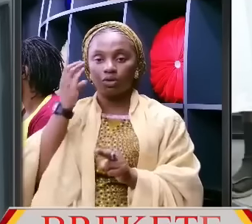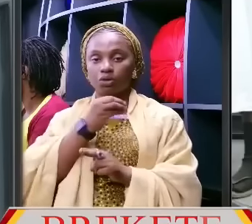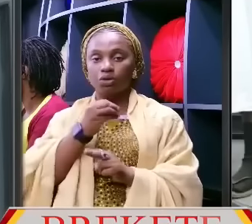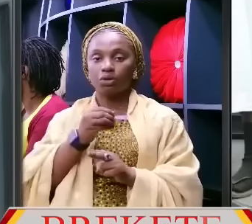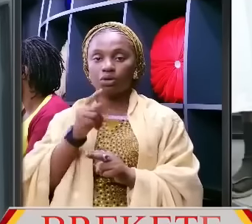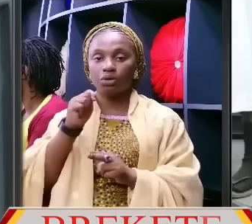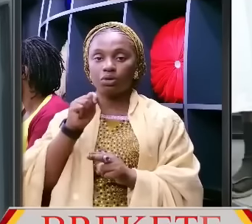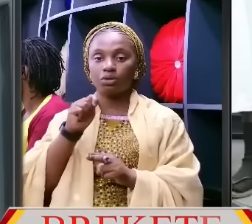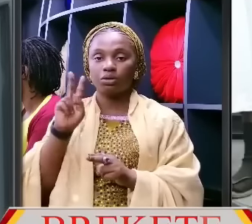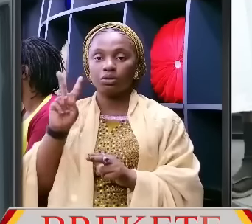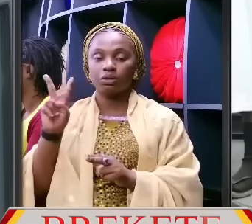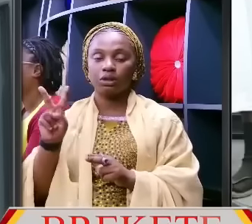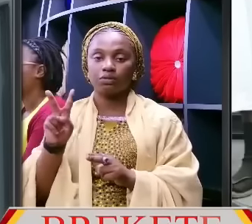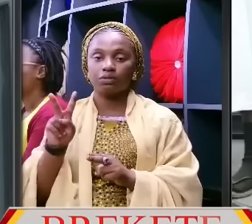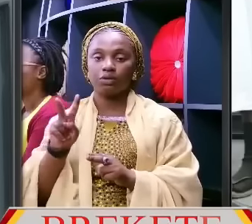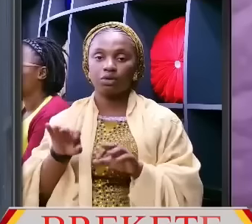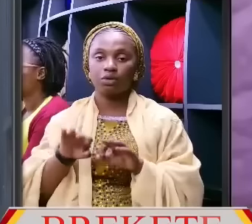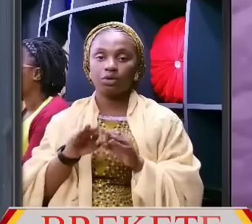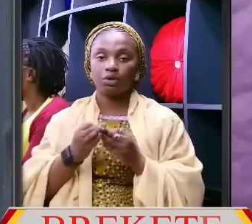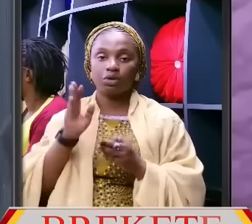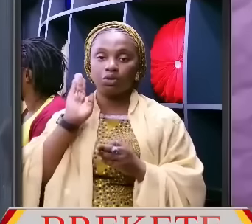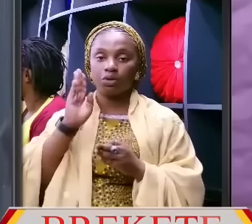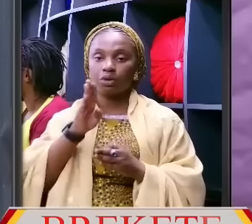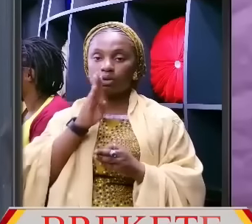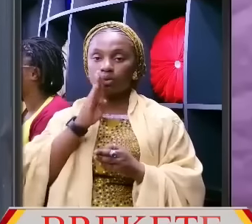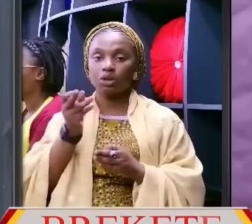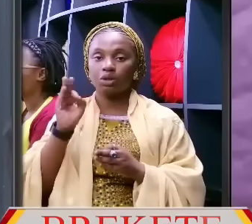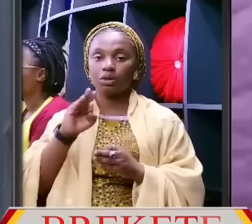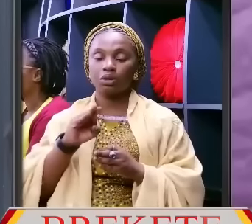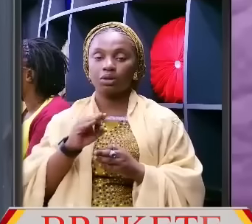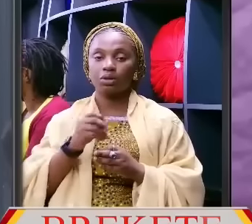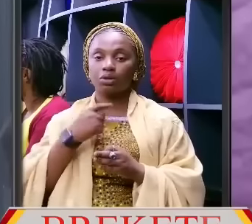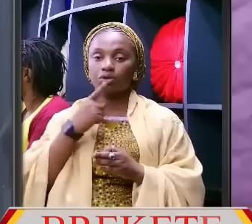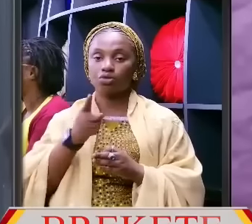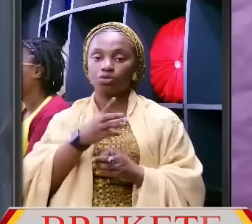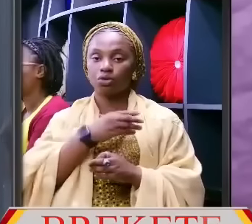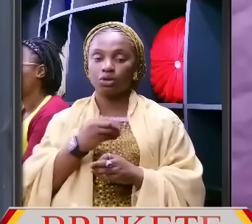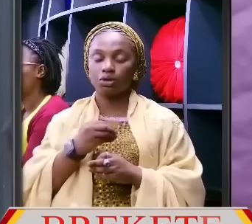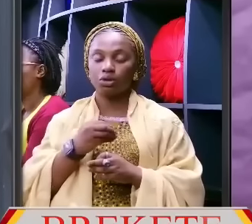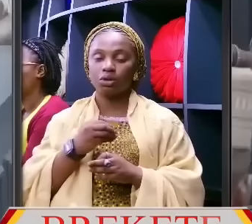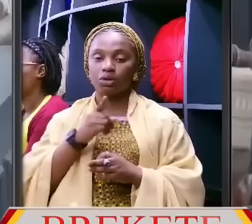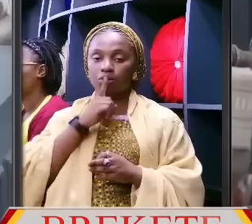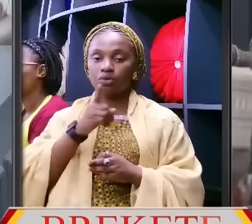In Human Rights Radio and Television. Brekete Family. Will be the truth. The whole truth.